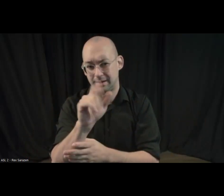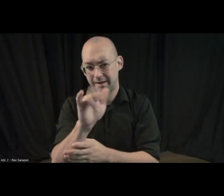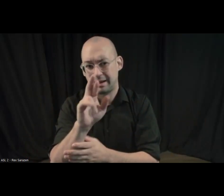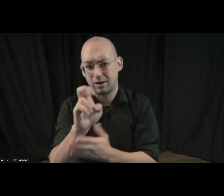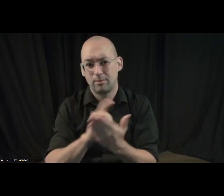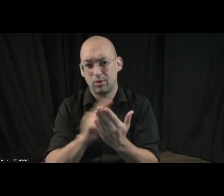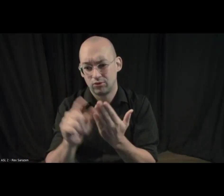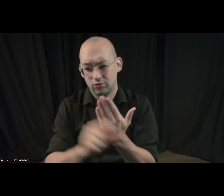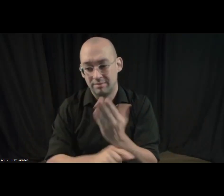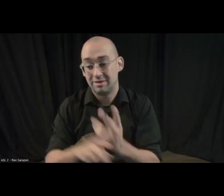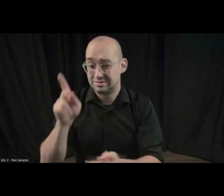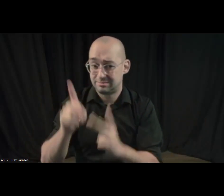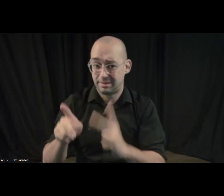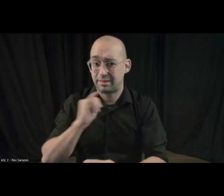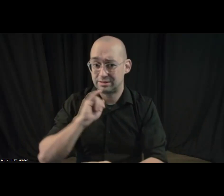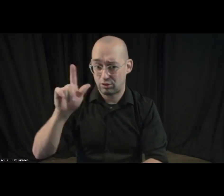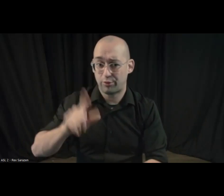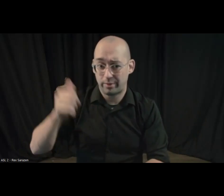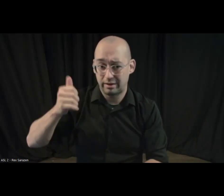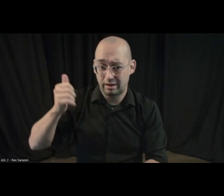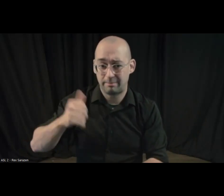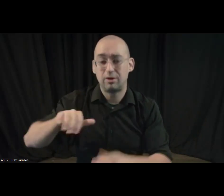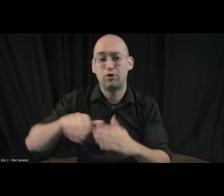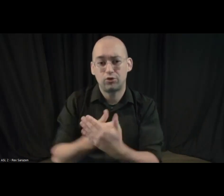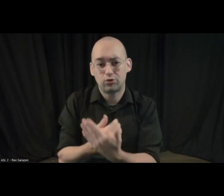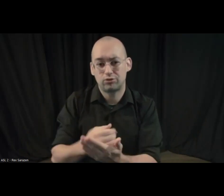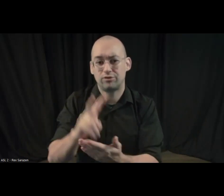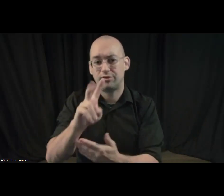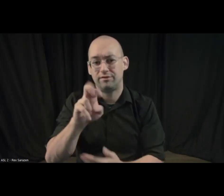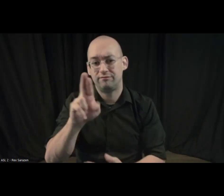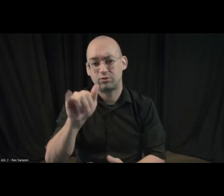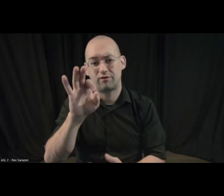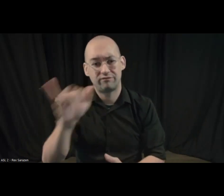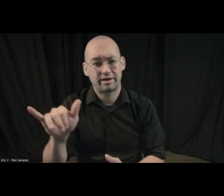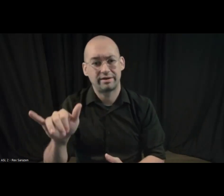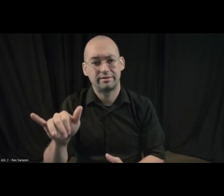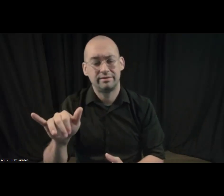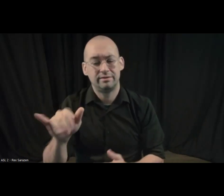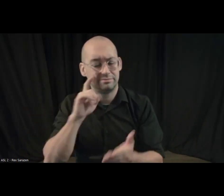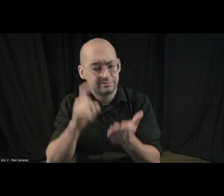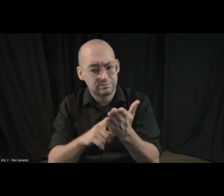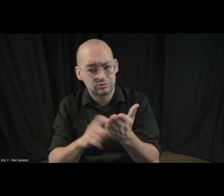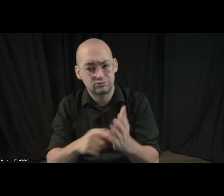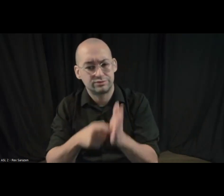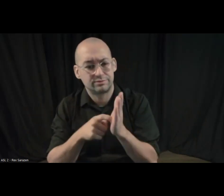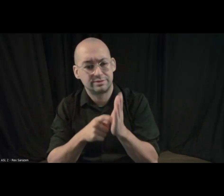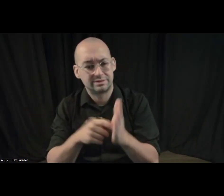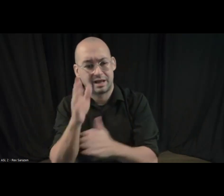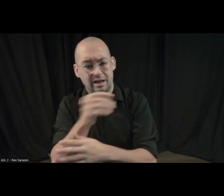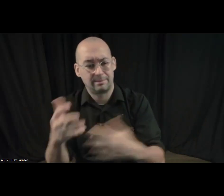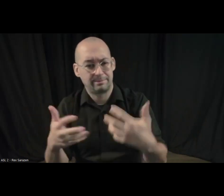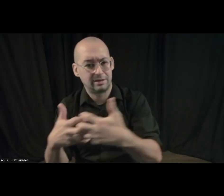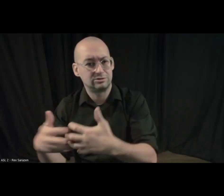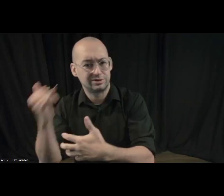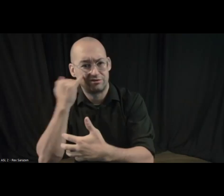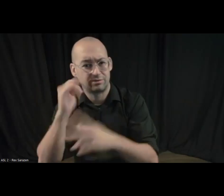who are low income, there are new verification requirements and restrictions on the federal match if someone can't prove